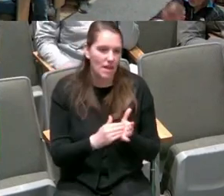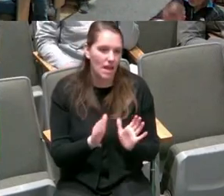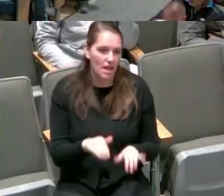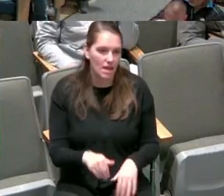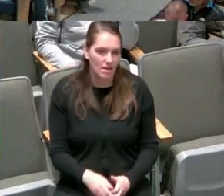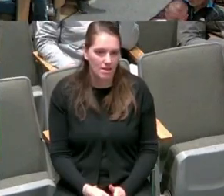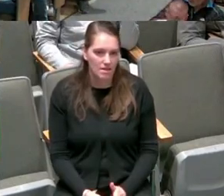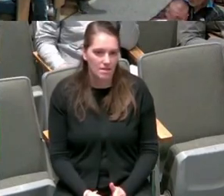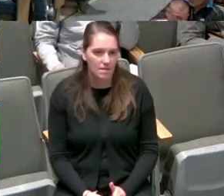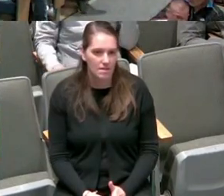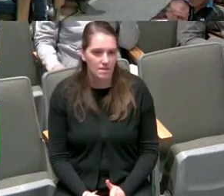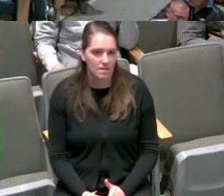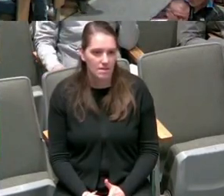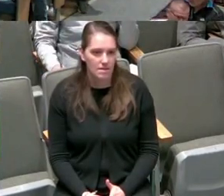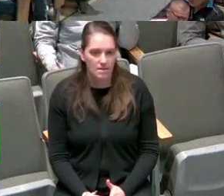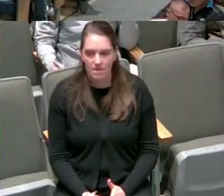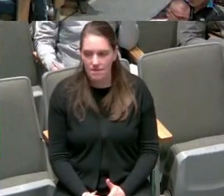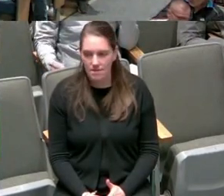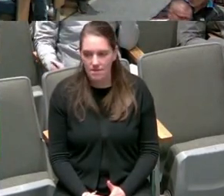what